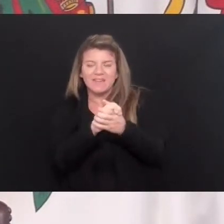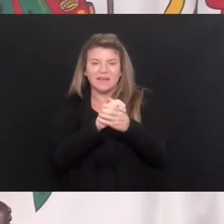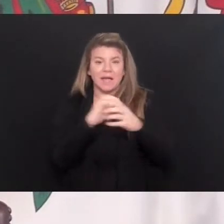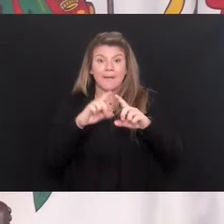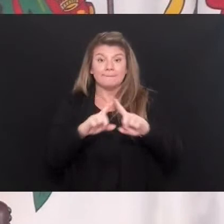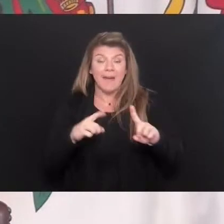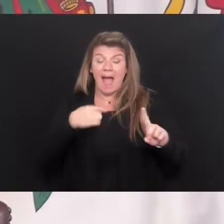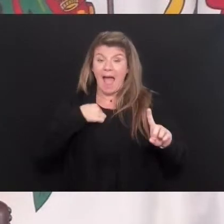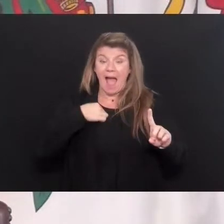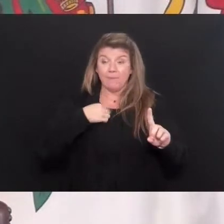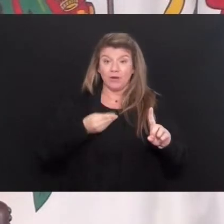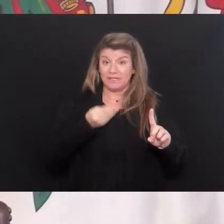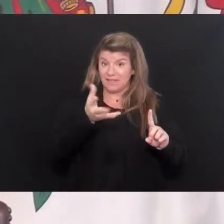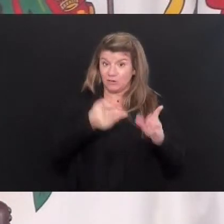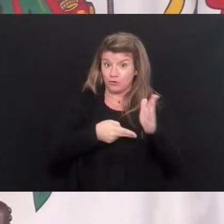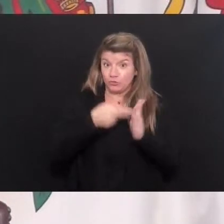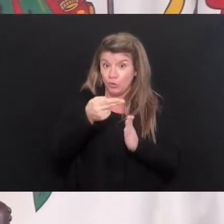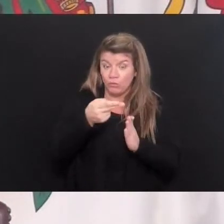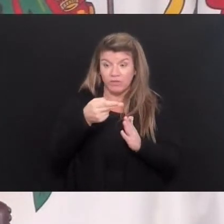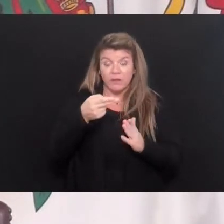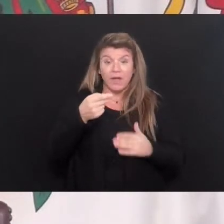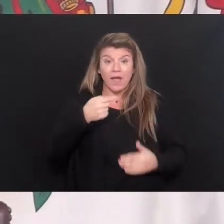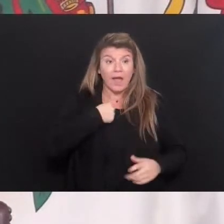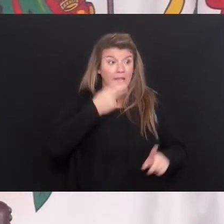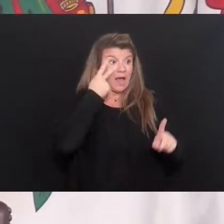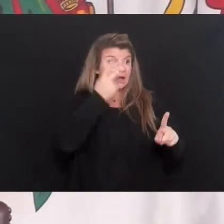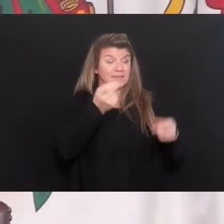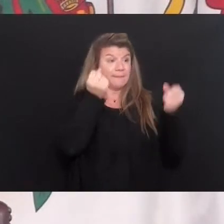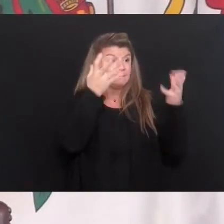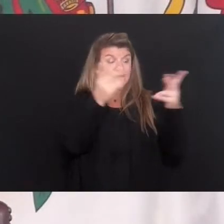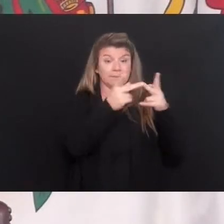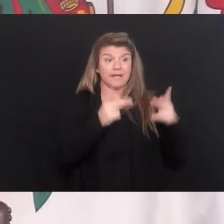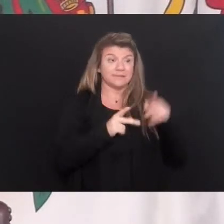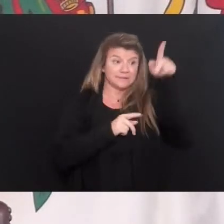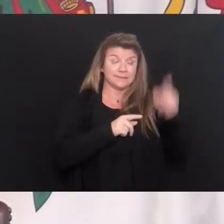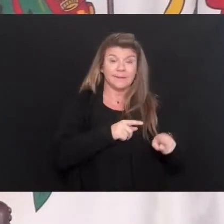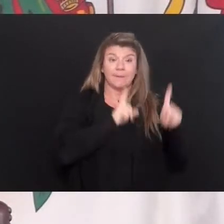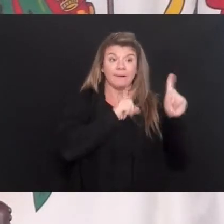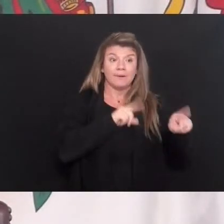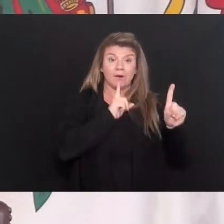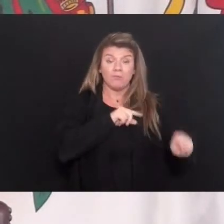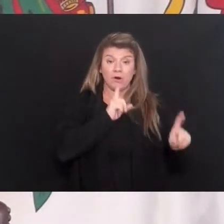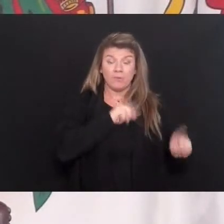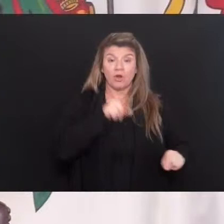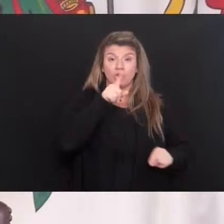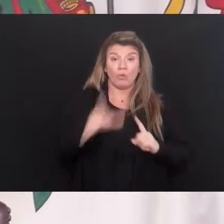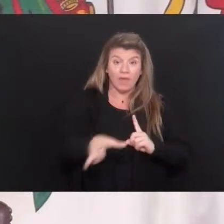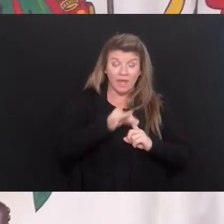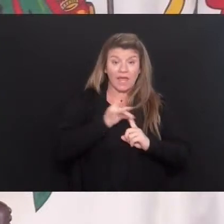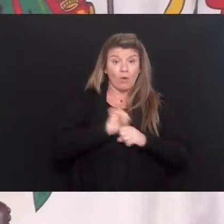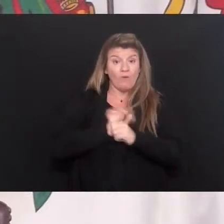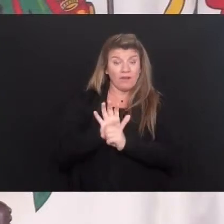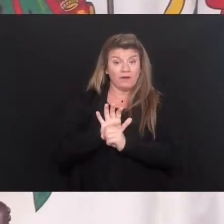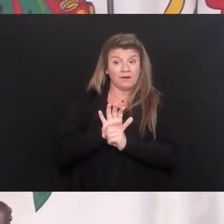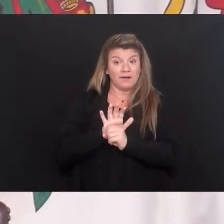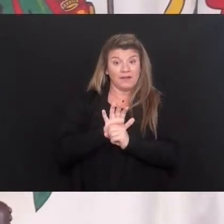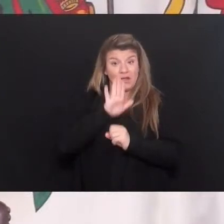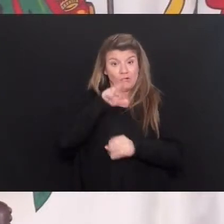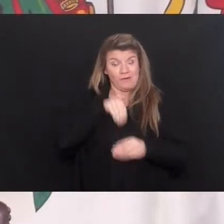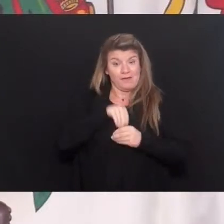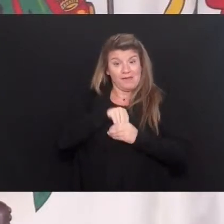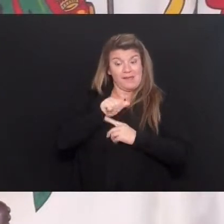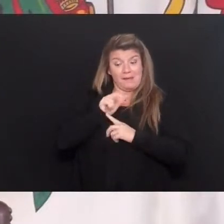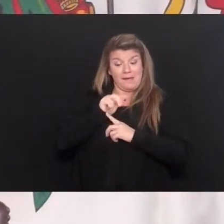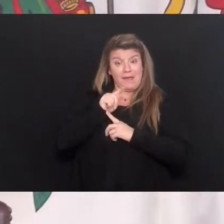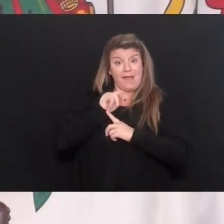you the truth, and I'm going to tell you what's reported out there. There's many places that report out there that if you get this, your antibodies are